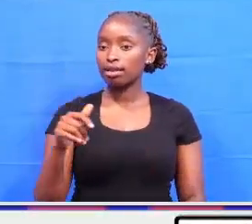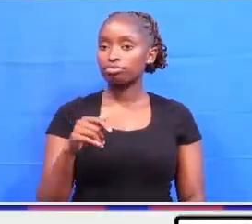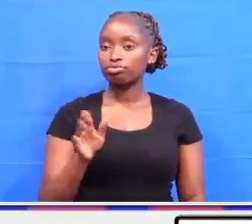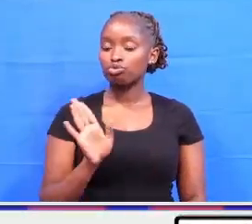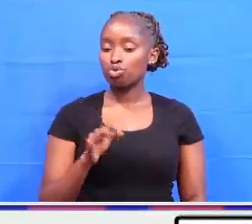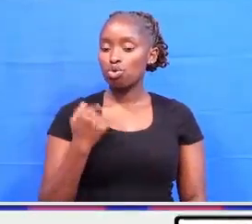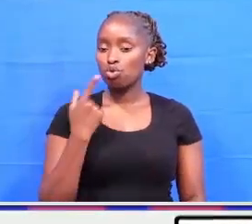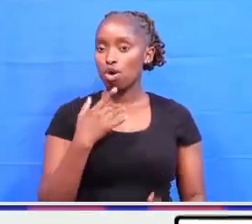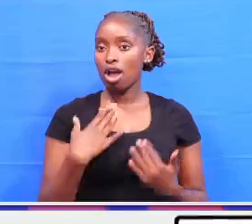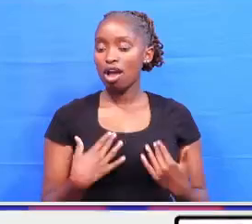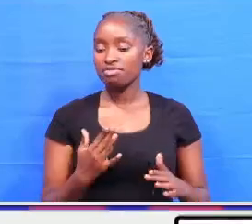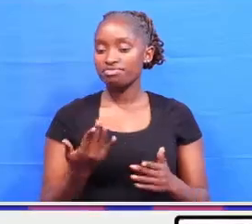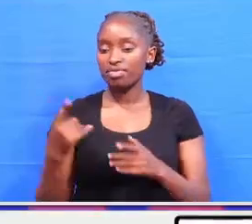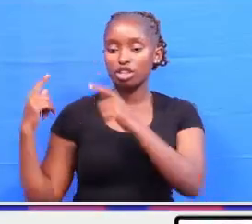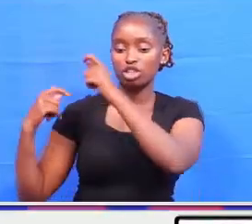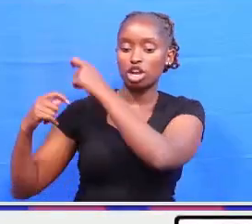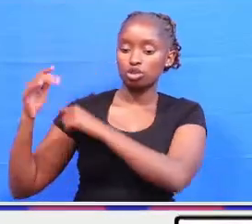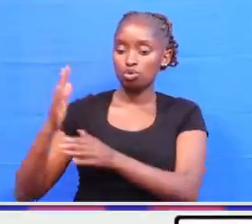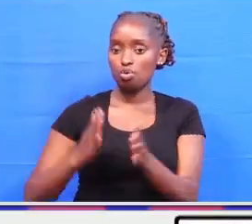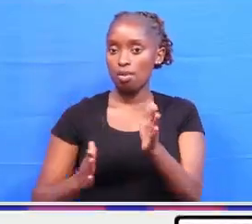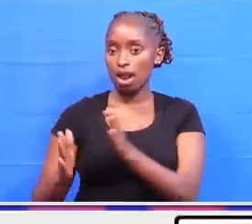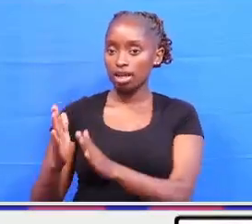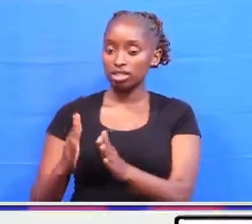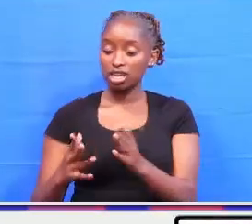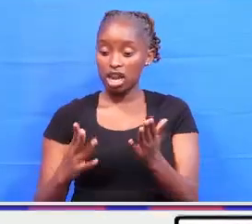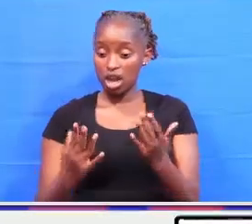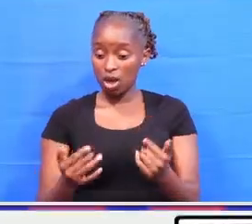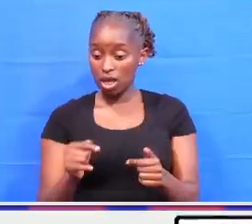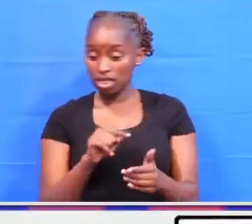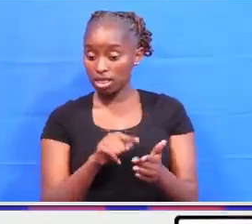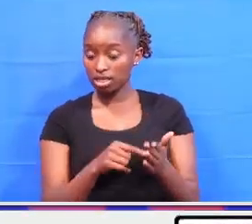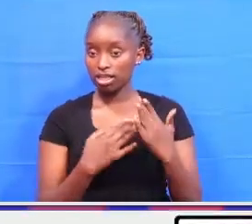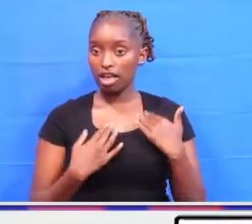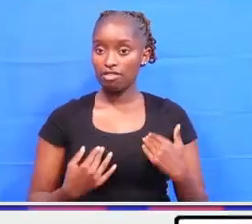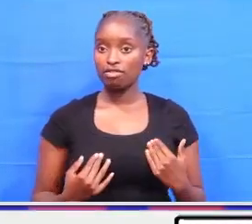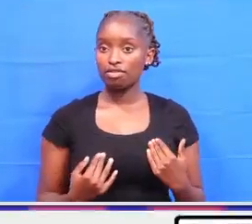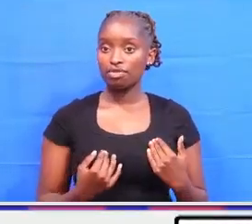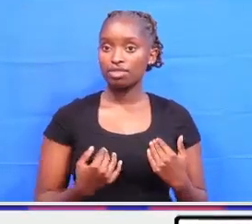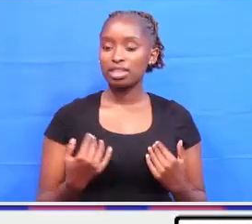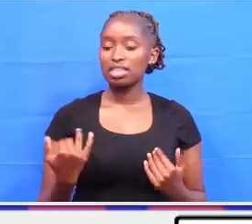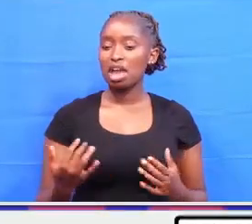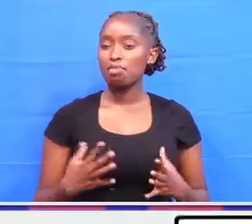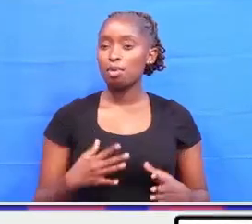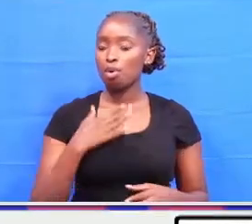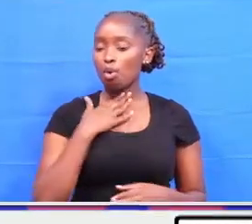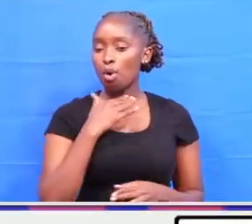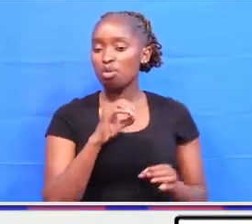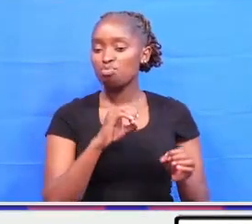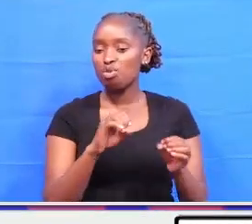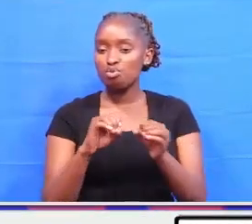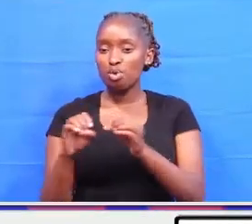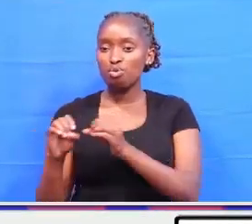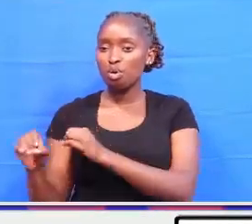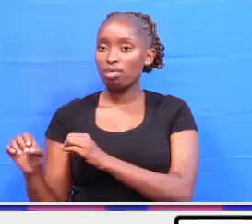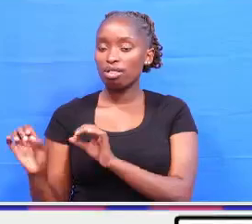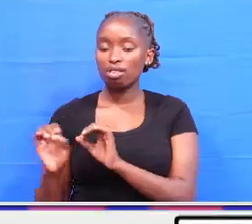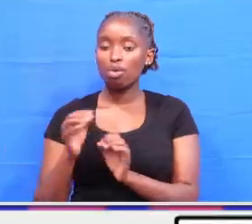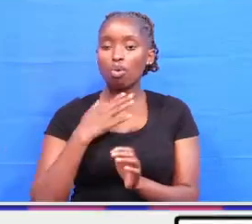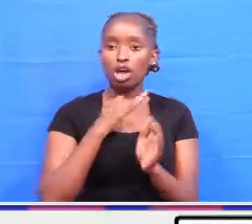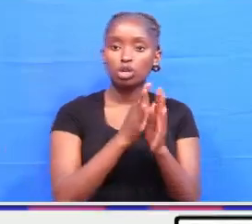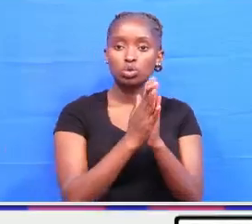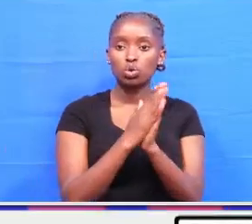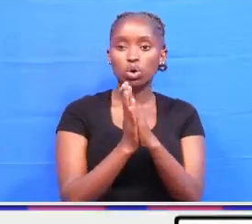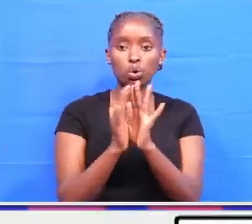our traditional clients, for right. instance. Mm-hmm. So these are techie people. The young people don't want to keep moving. Mm-hmm. They don't want stories. They would like to